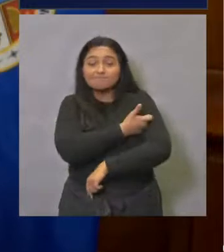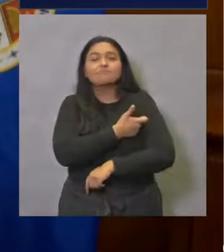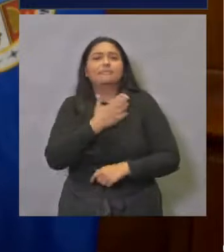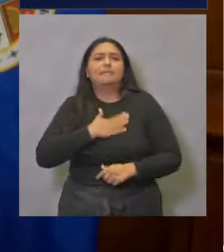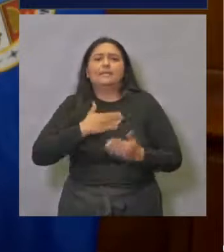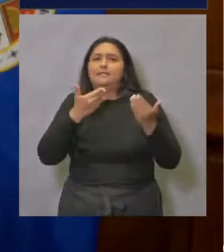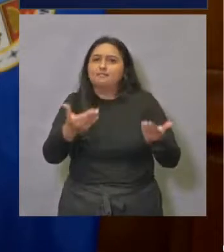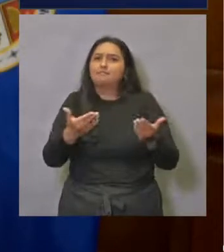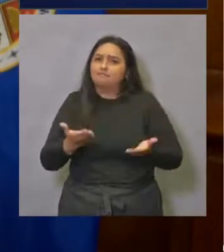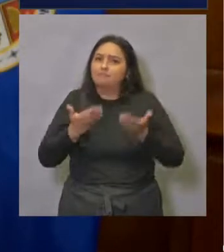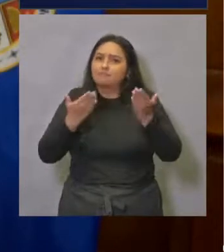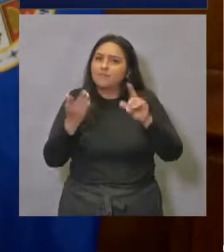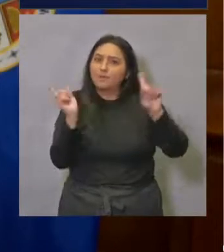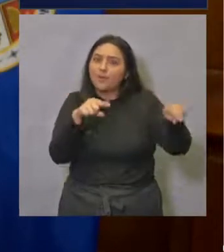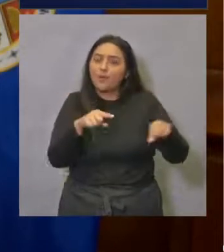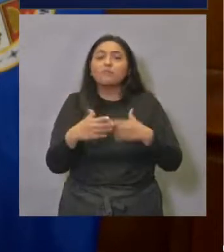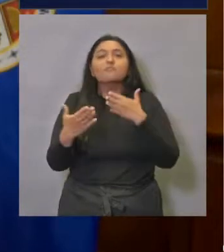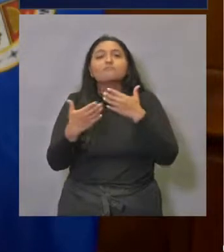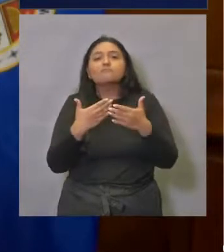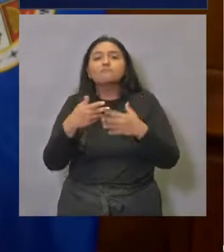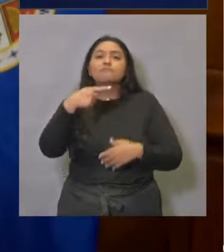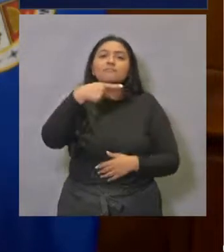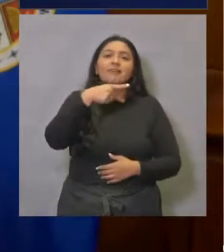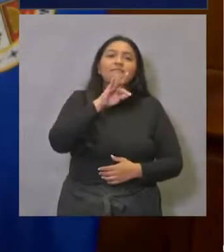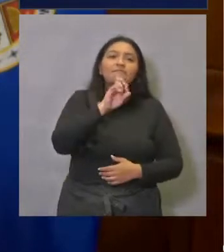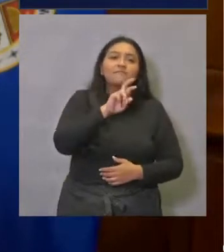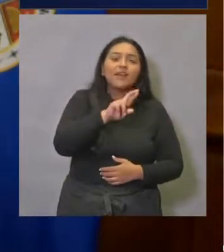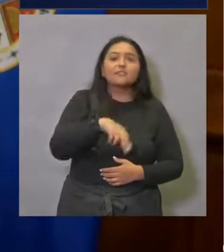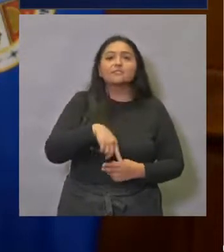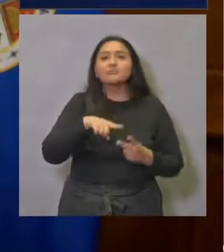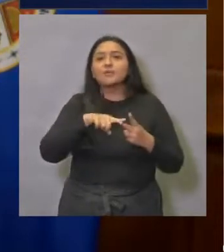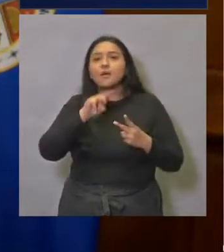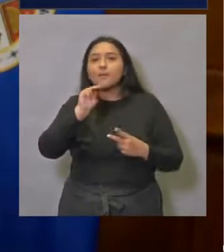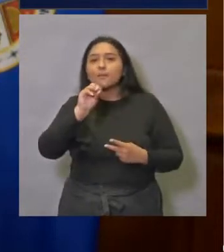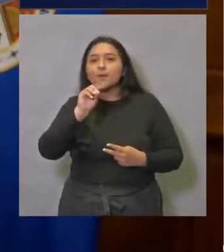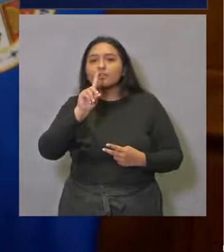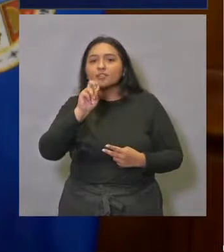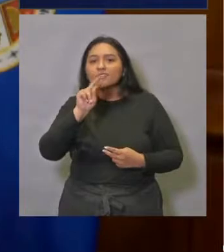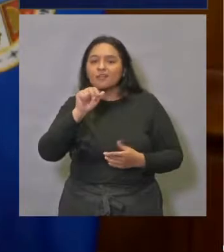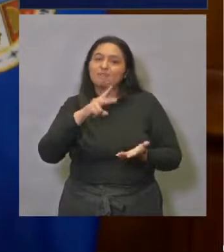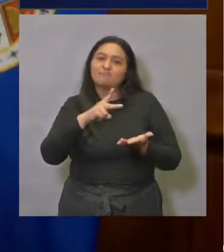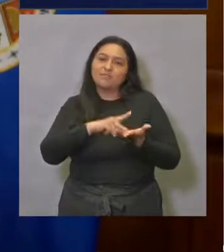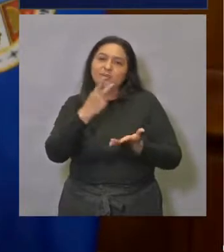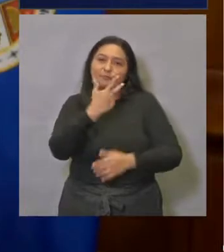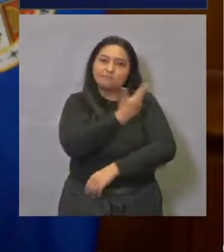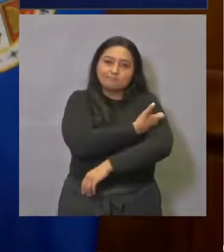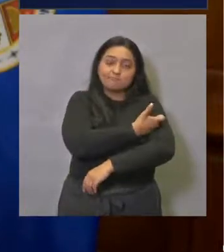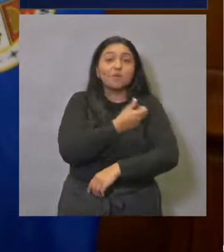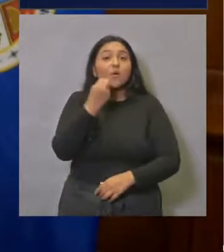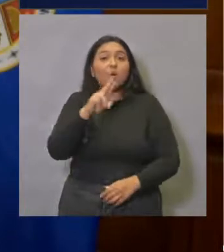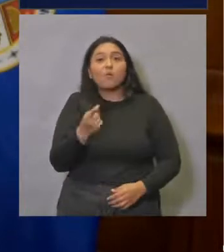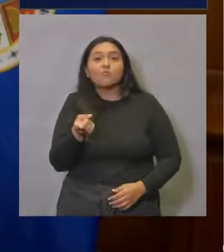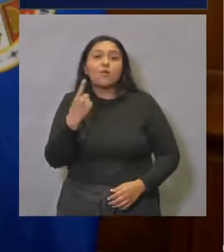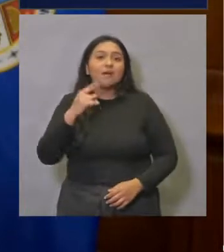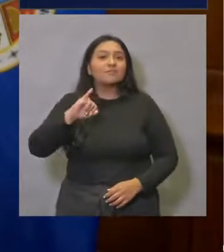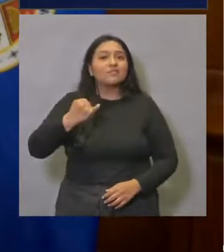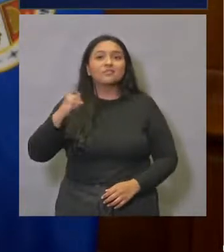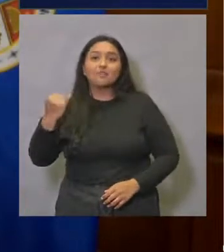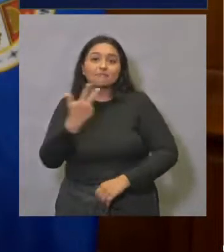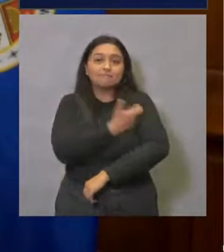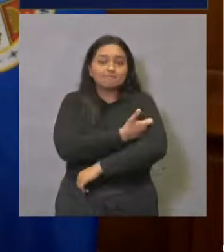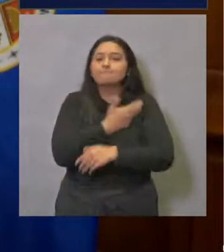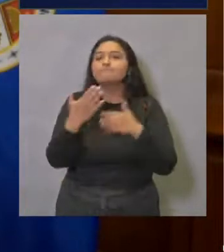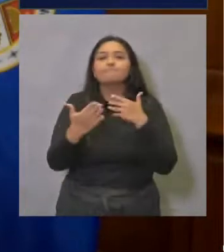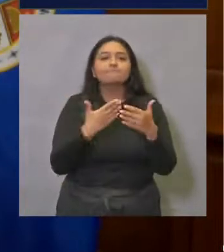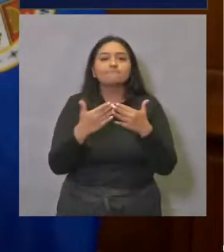the 2-dose regimen of Pfizer or Moderna or the single shot Johnson & Johnson, I want to stress that the best